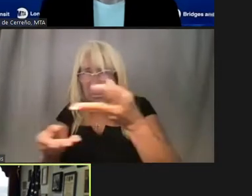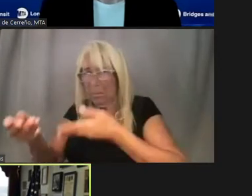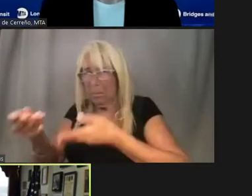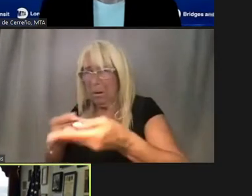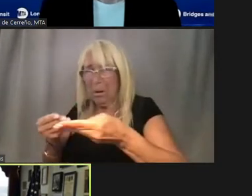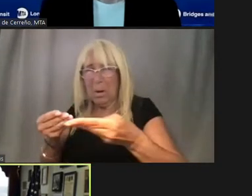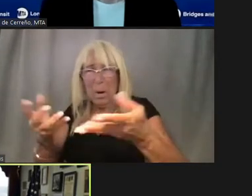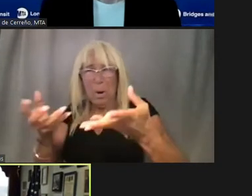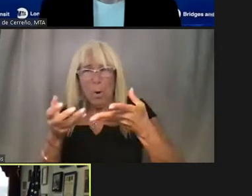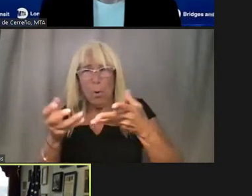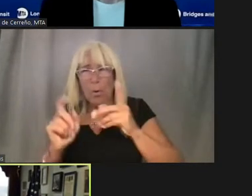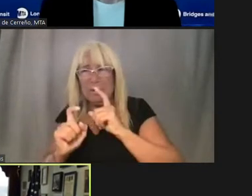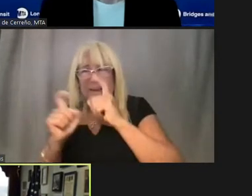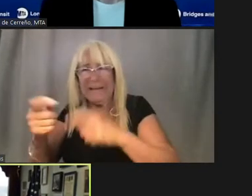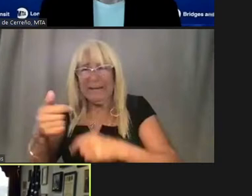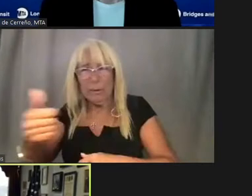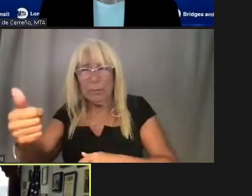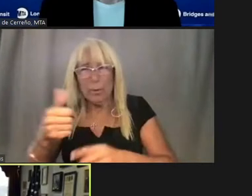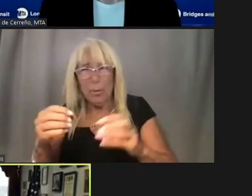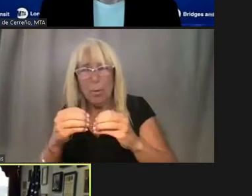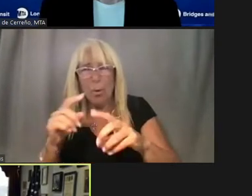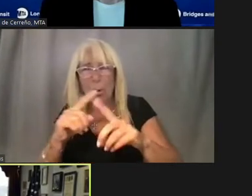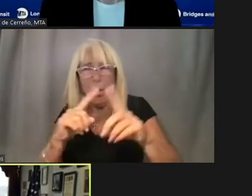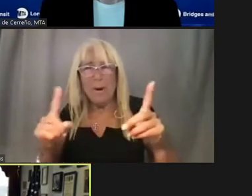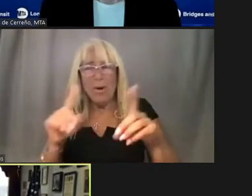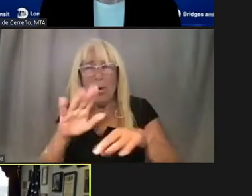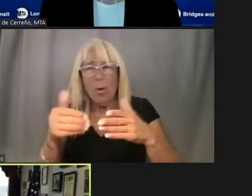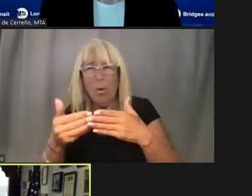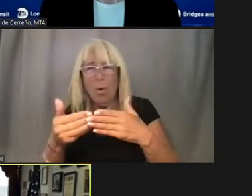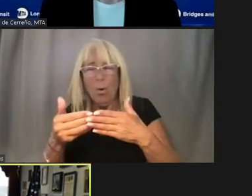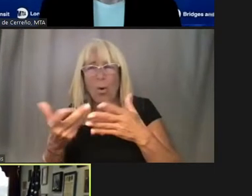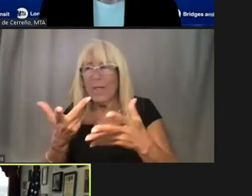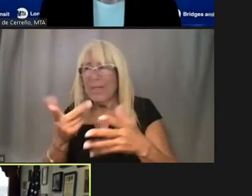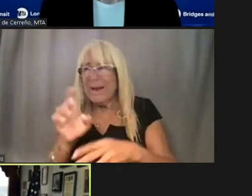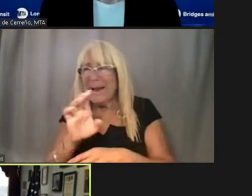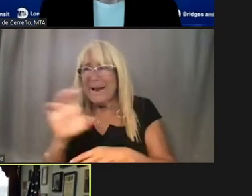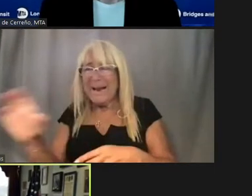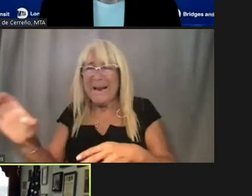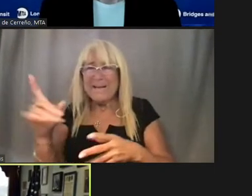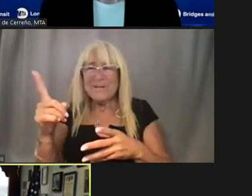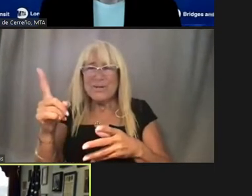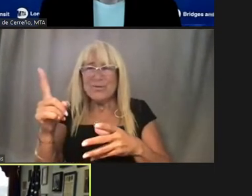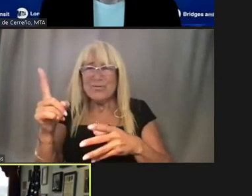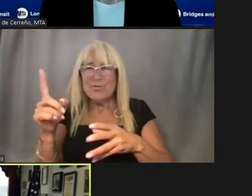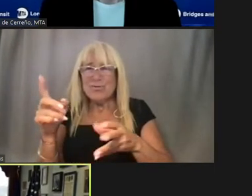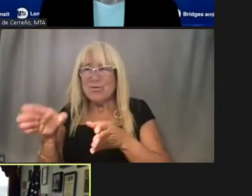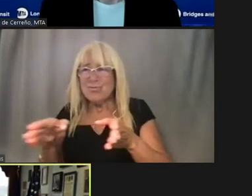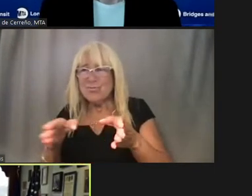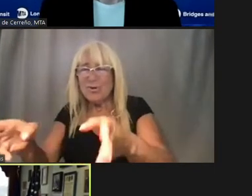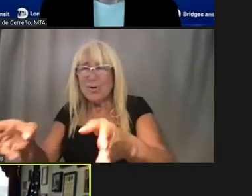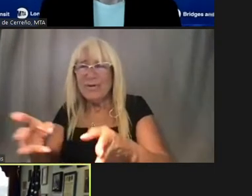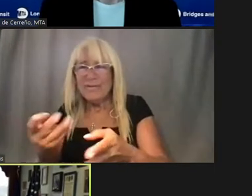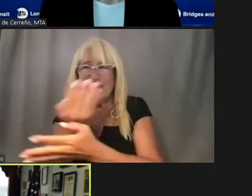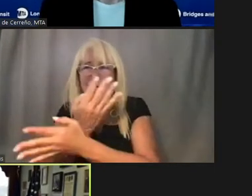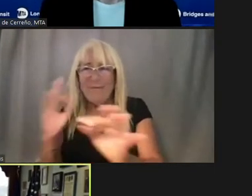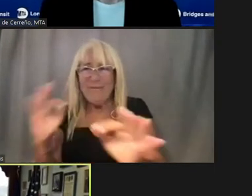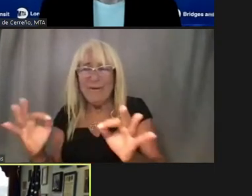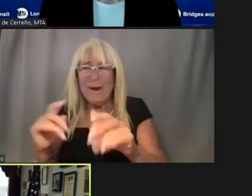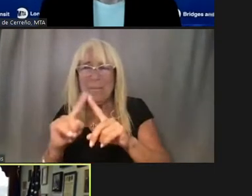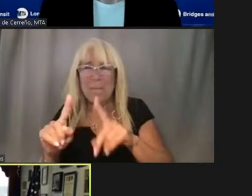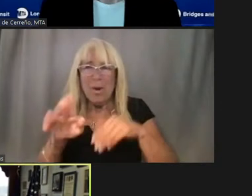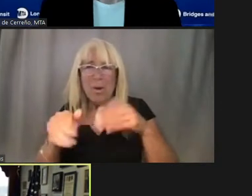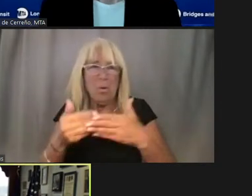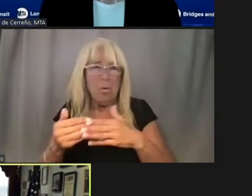while all of the East River bridges remain toll-free despite the significant Transit options to get into the city from those